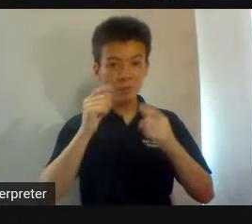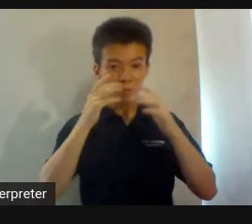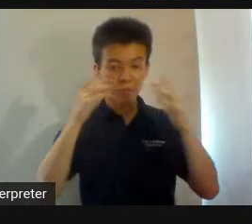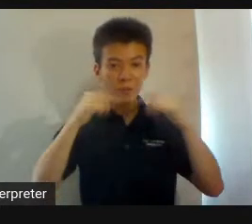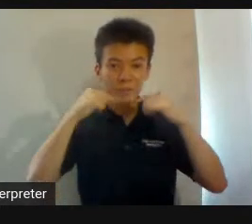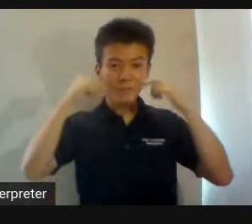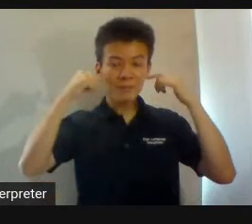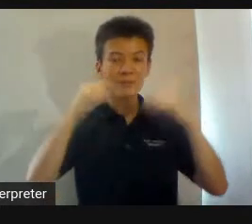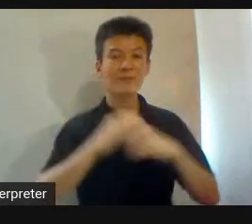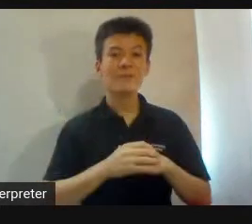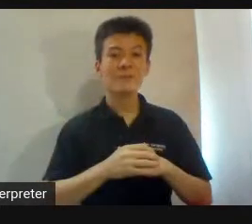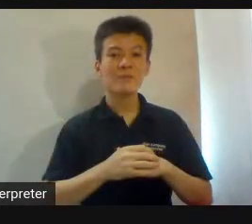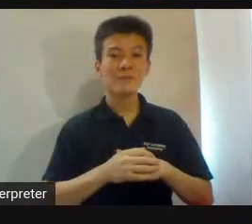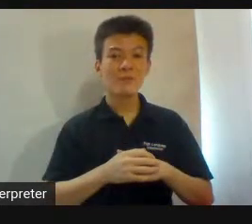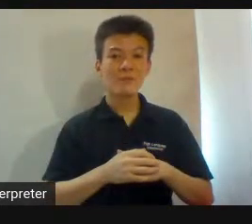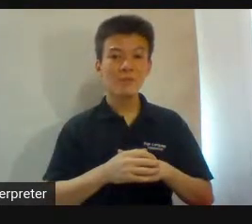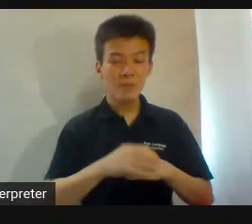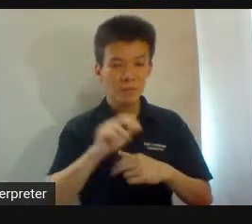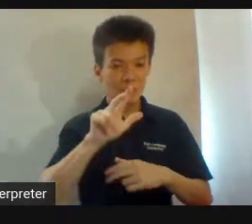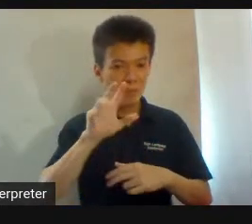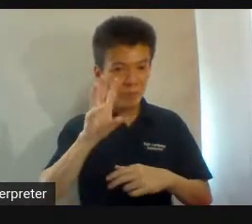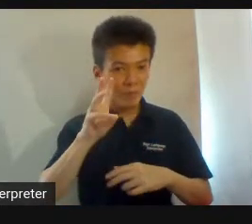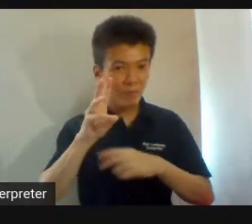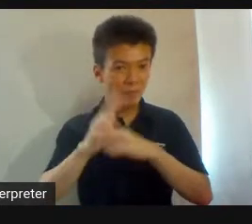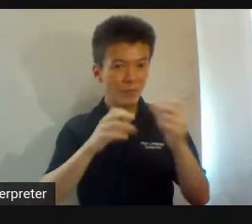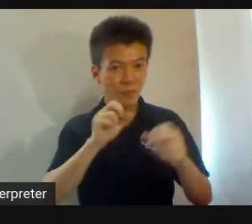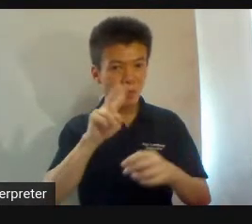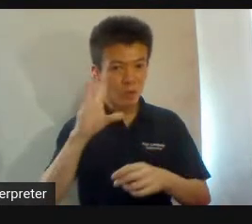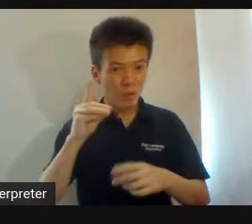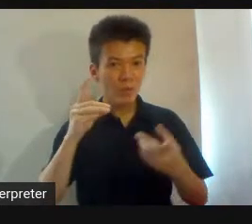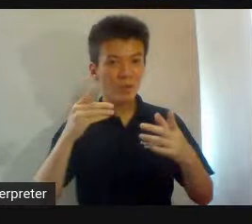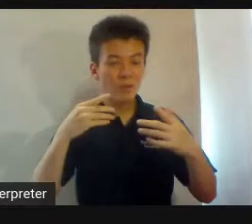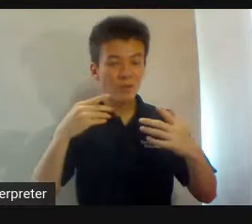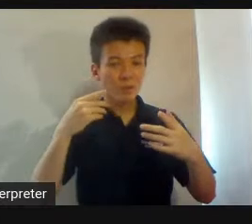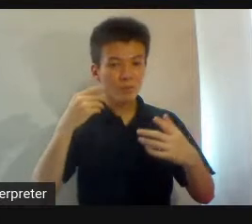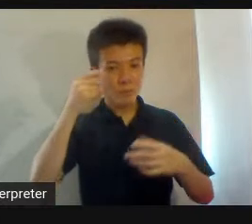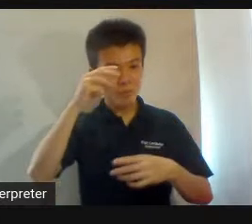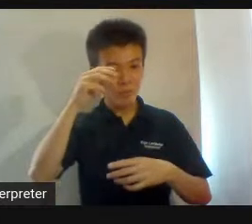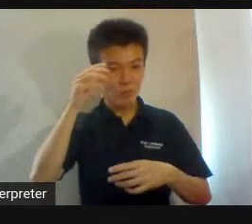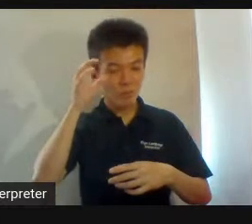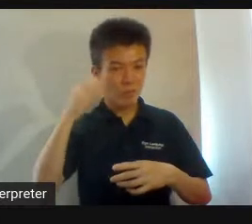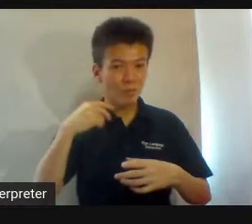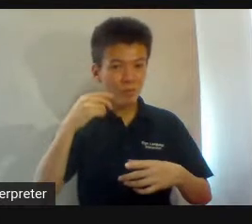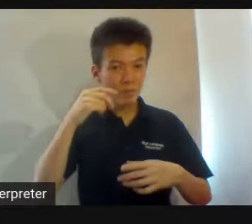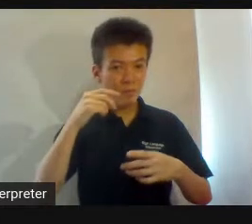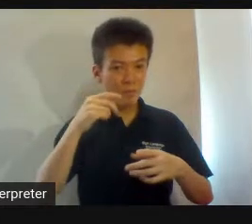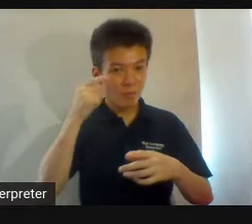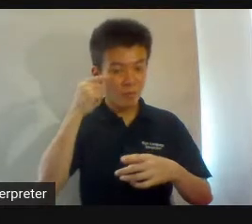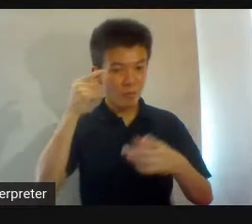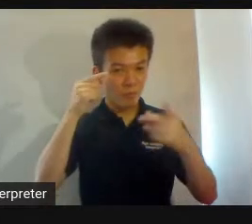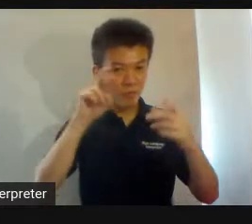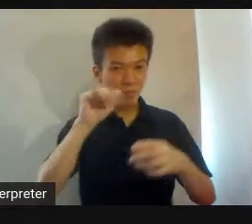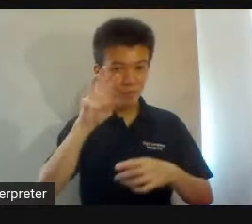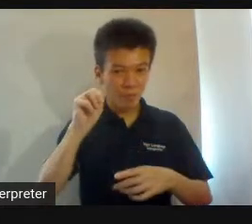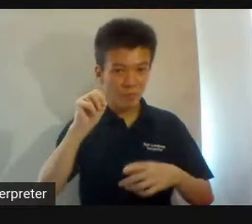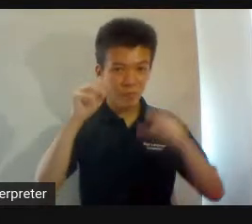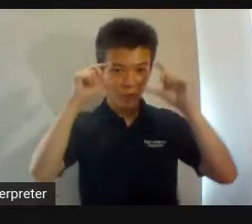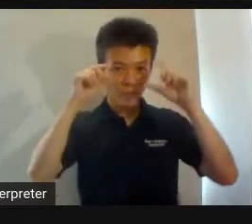smile, 36-year-old Chinese female with long black hair, transparent rim